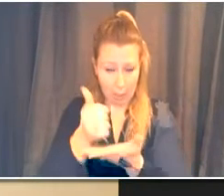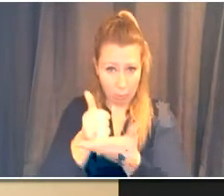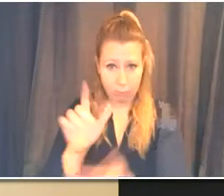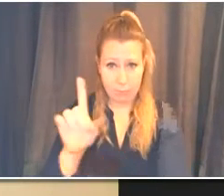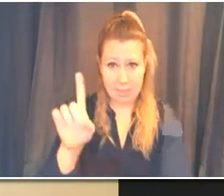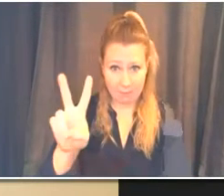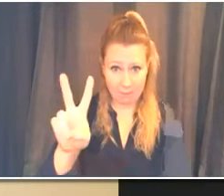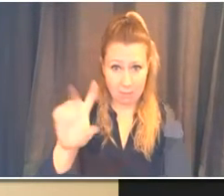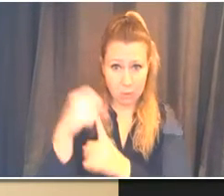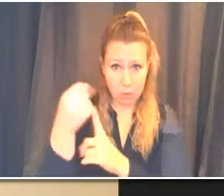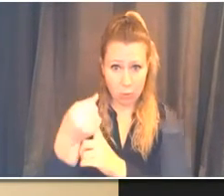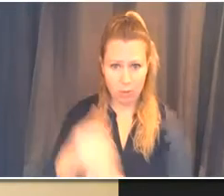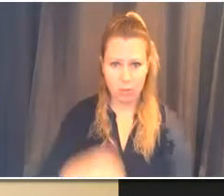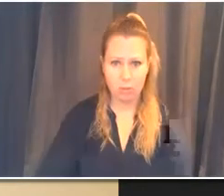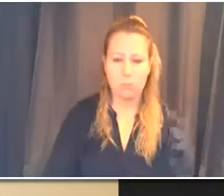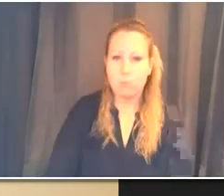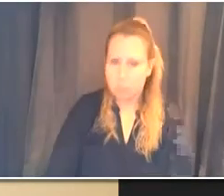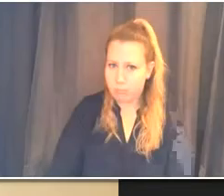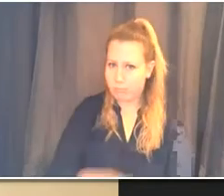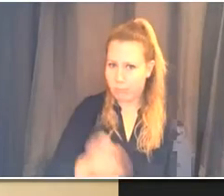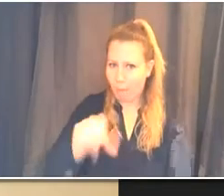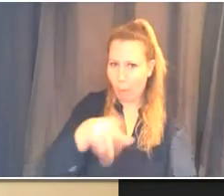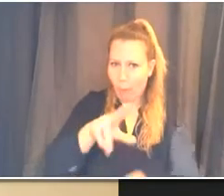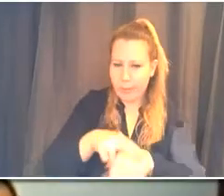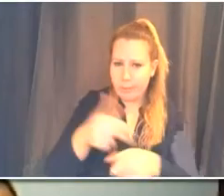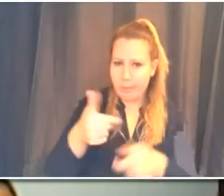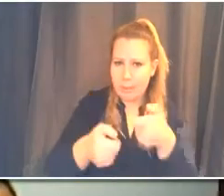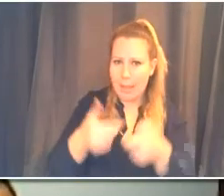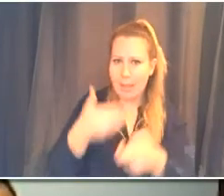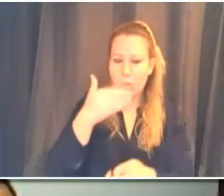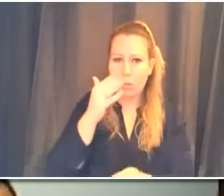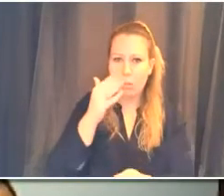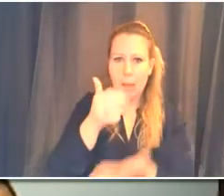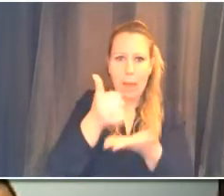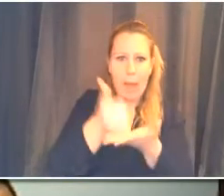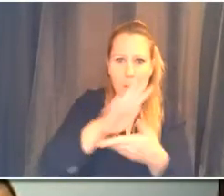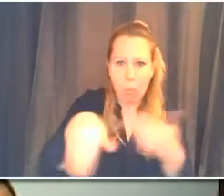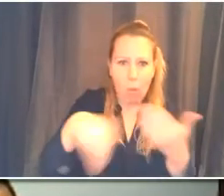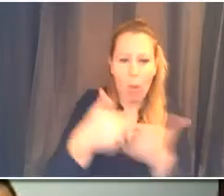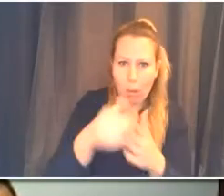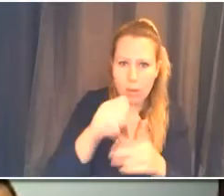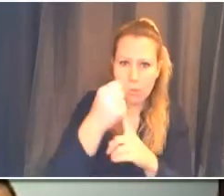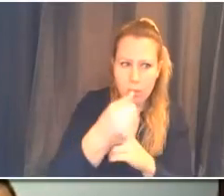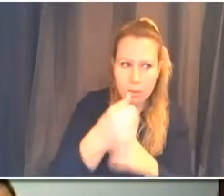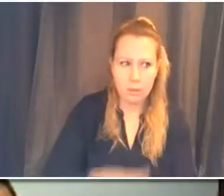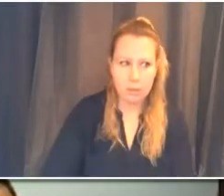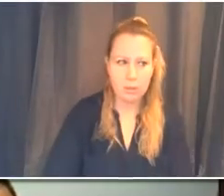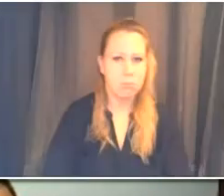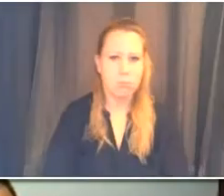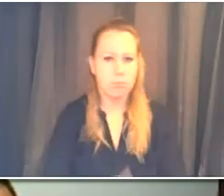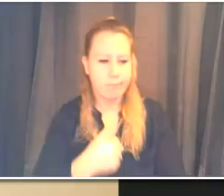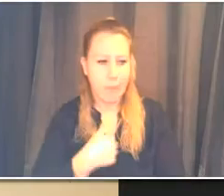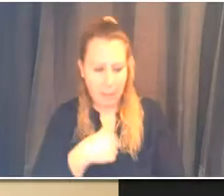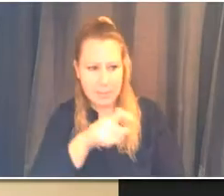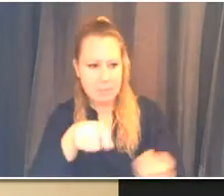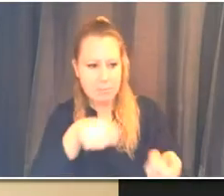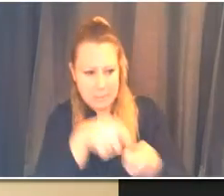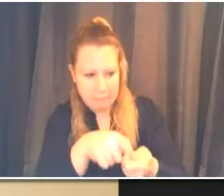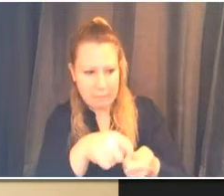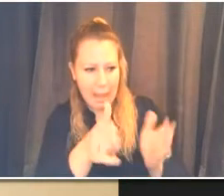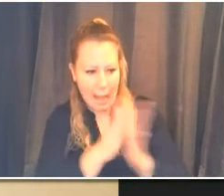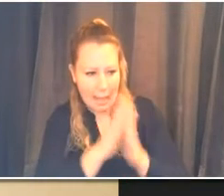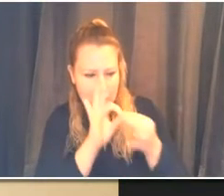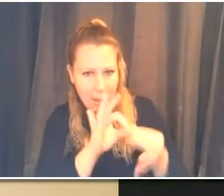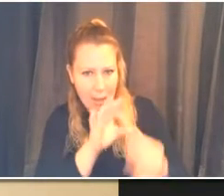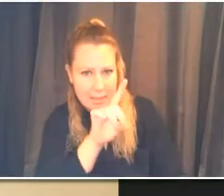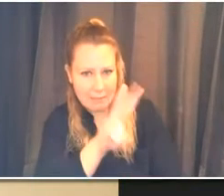into June and uh one yes and the answer to your question is yes it would be helpful right and uh